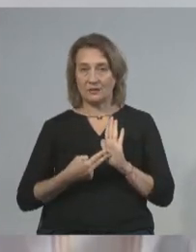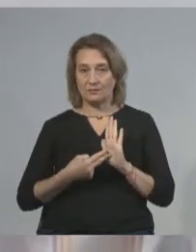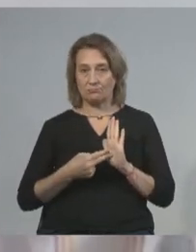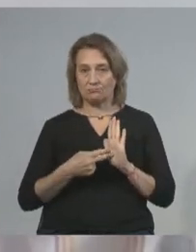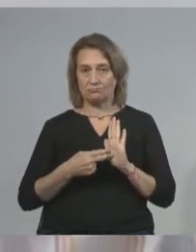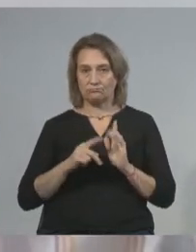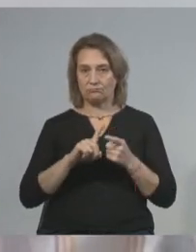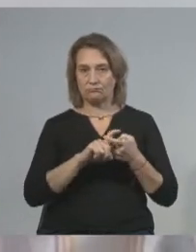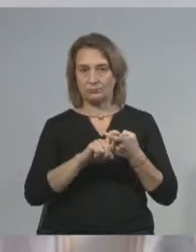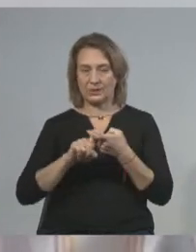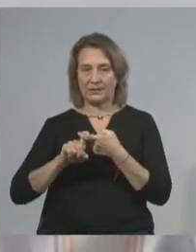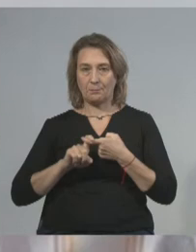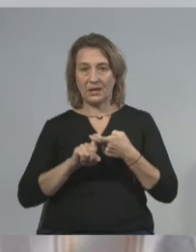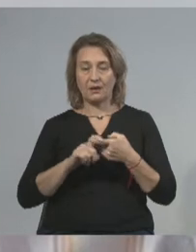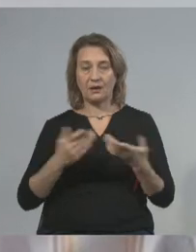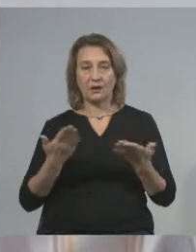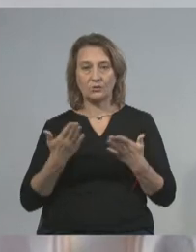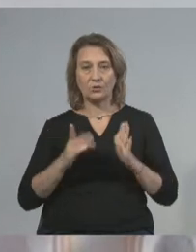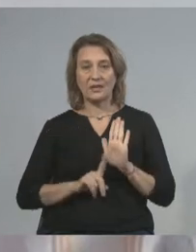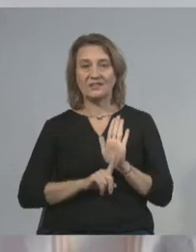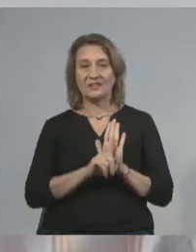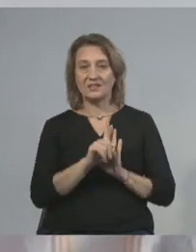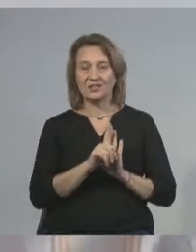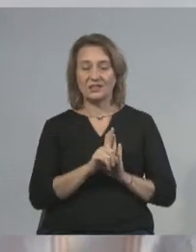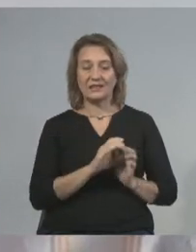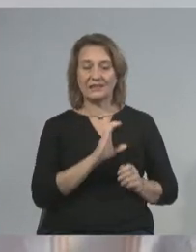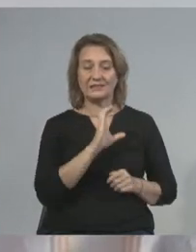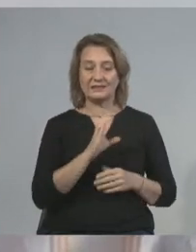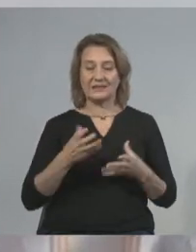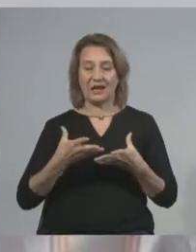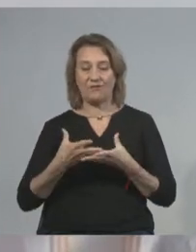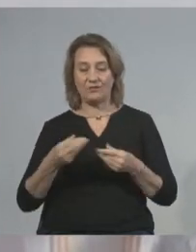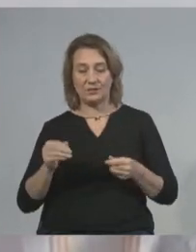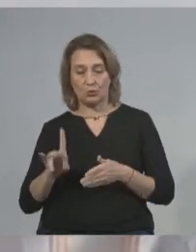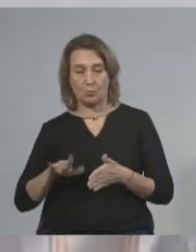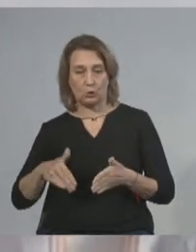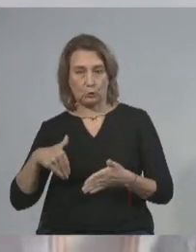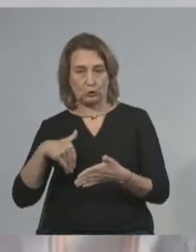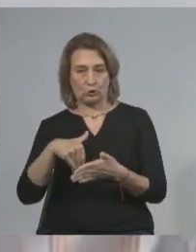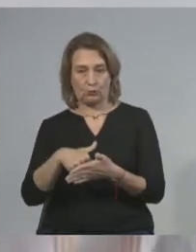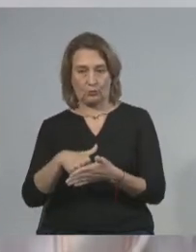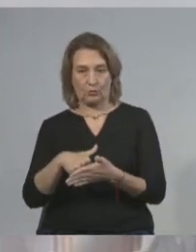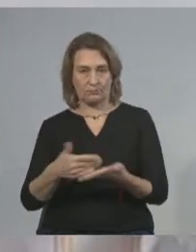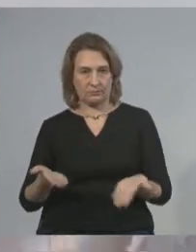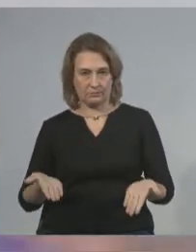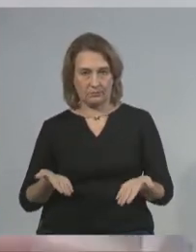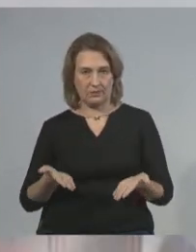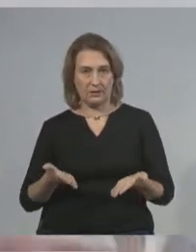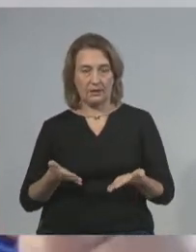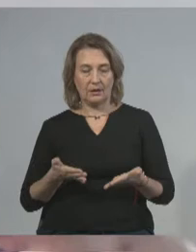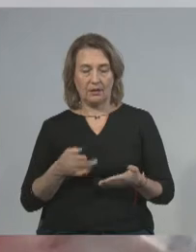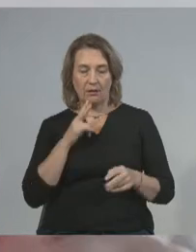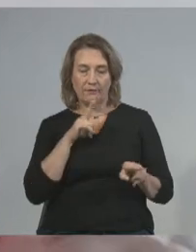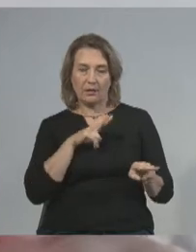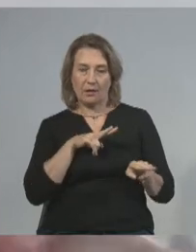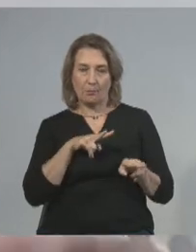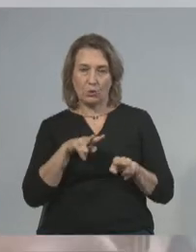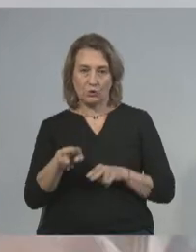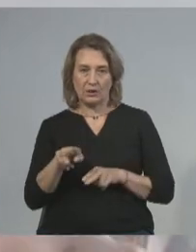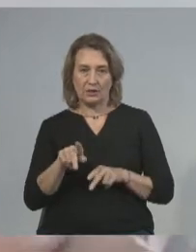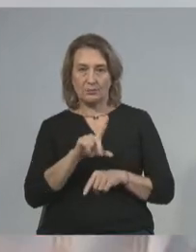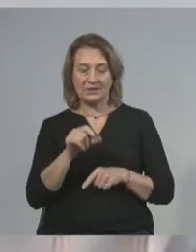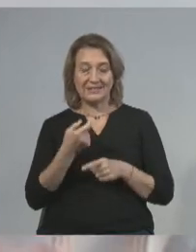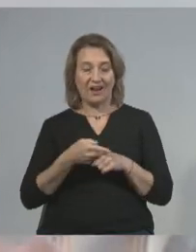and pandemics here that started since spring and is still going on the